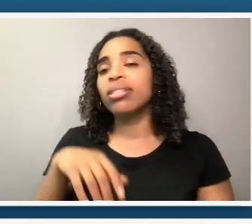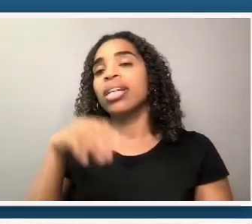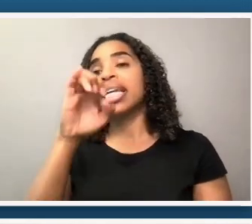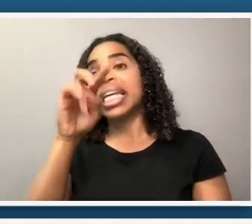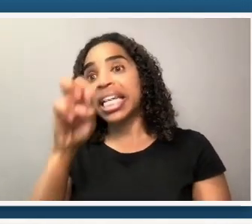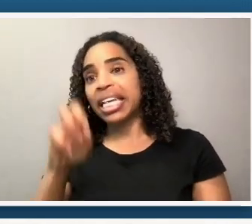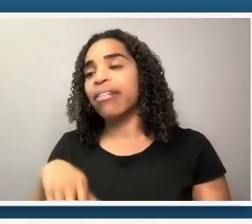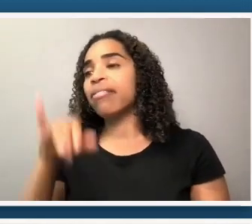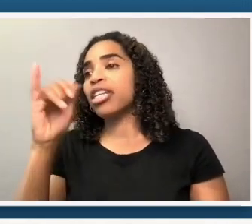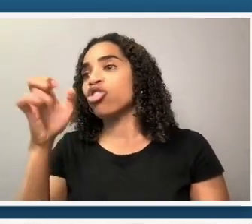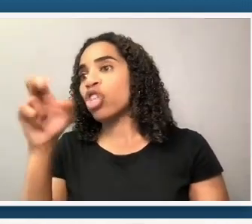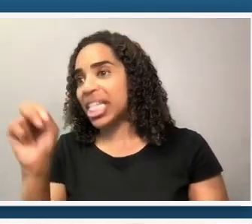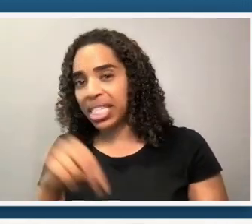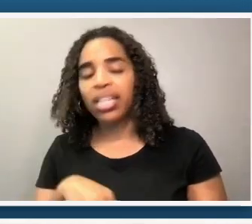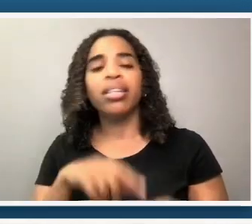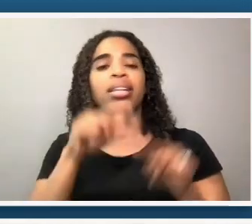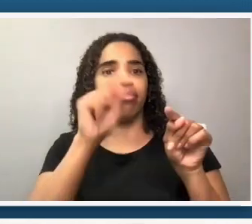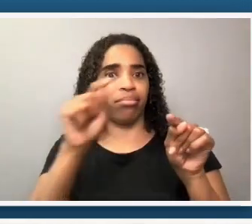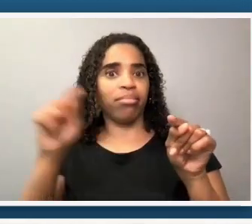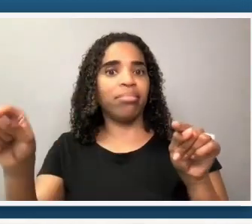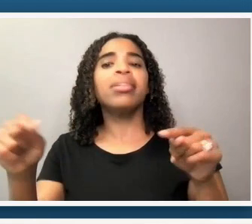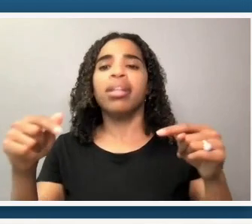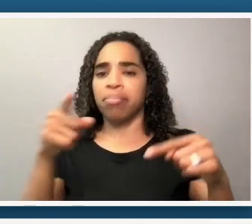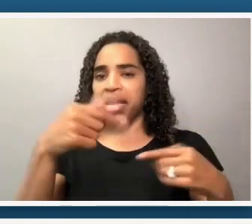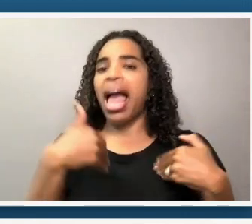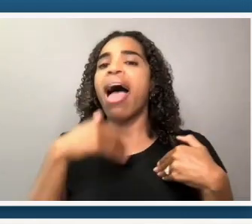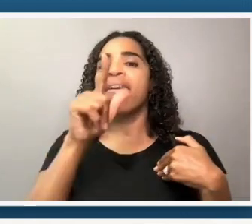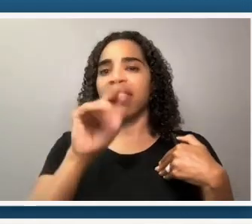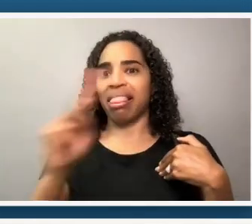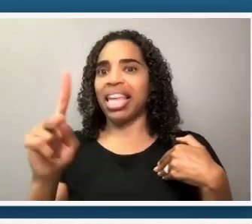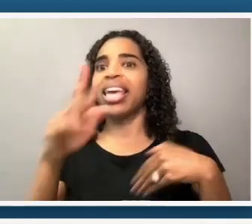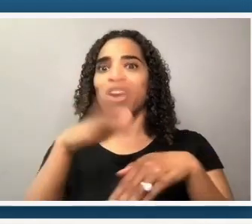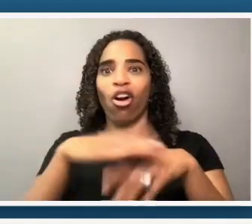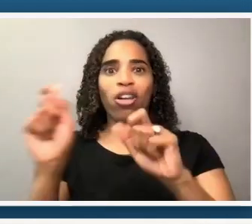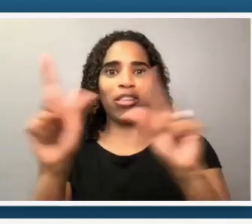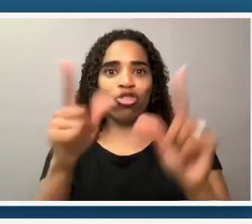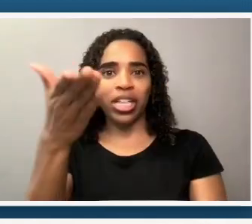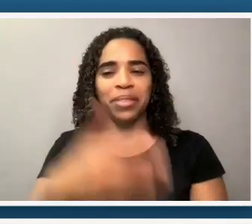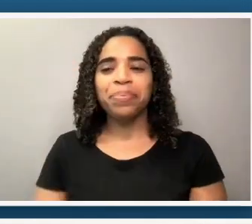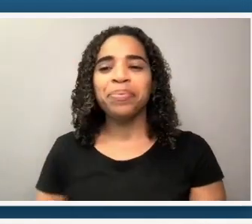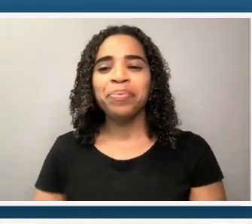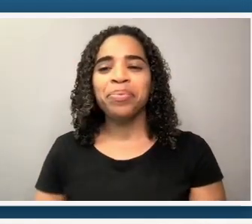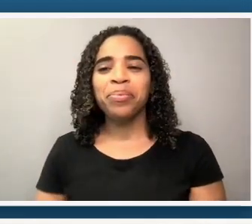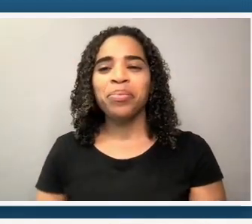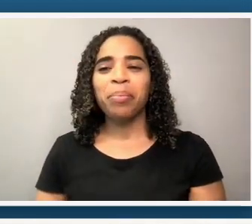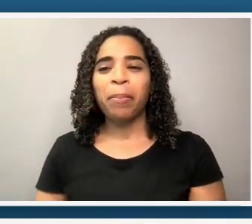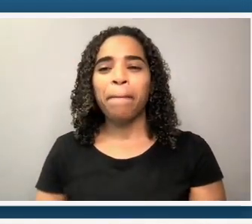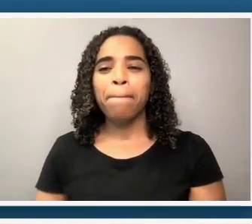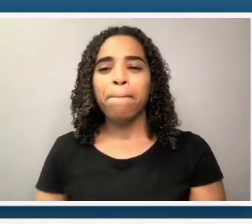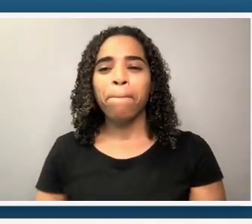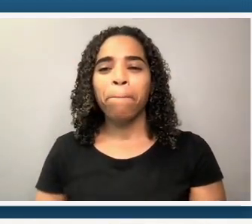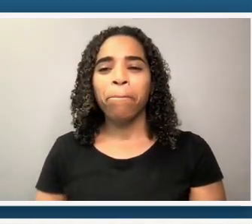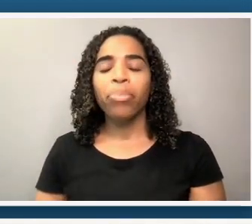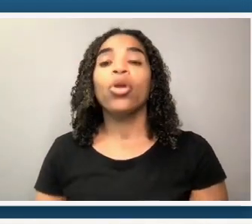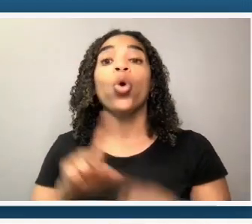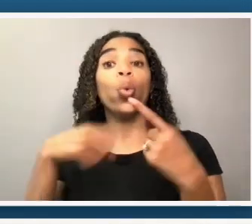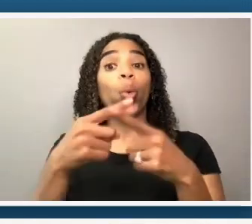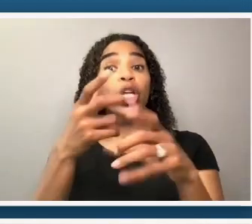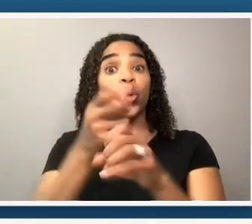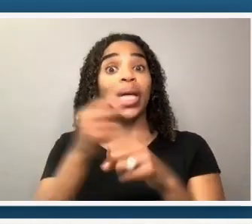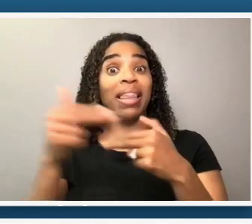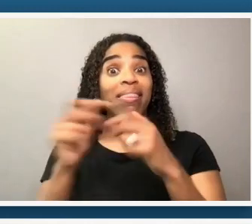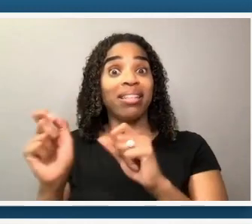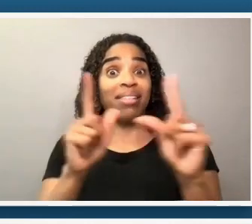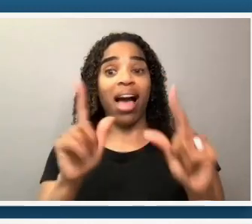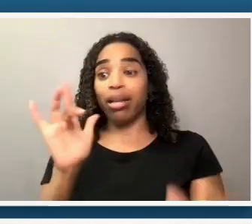all of the other ones she shared, the link to her profile page is there on the screen. Again, this is hyperlinked in the slide version that you'll find on the